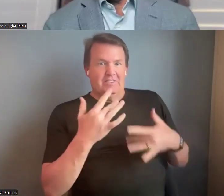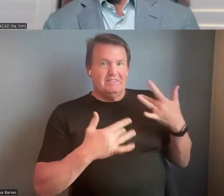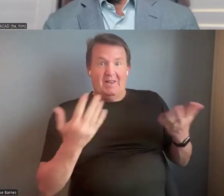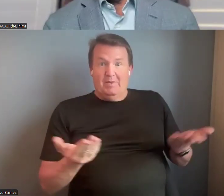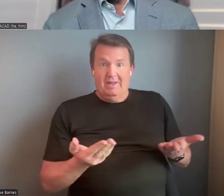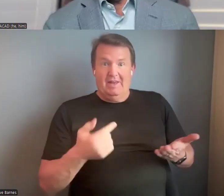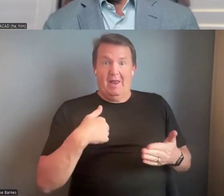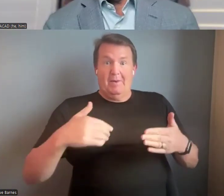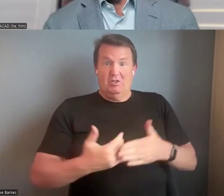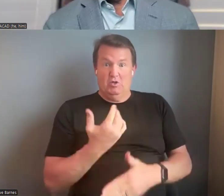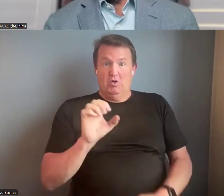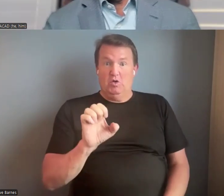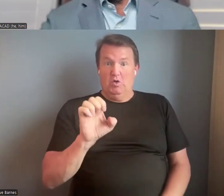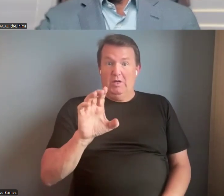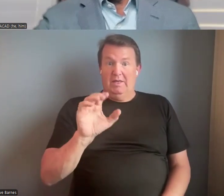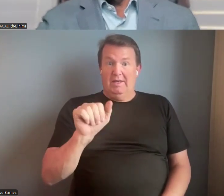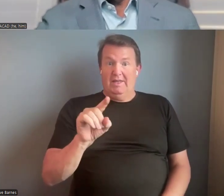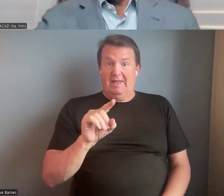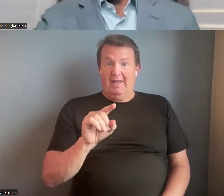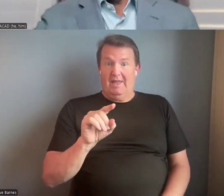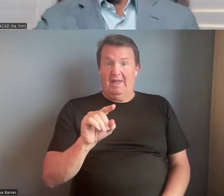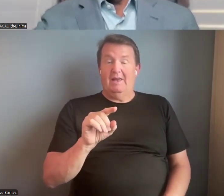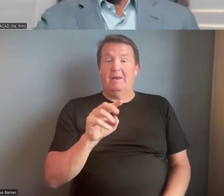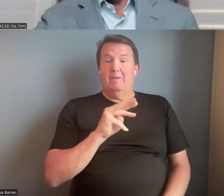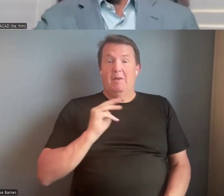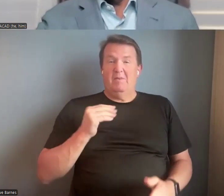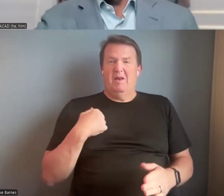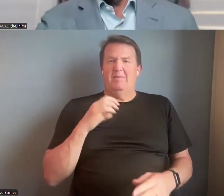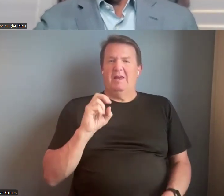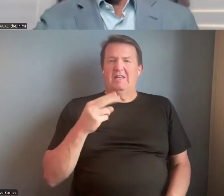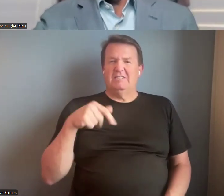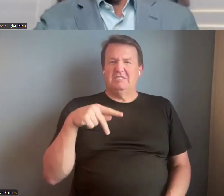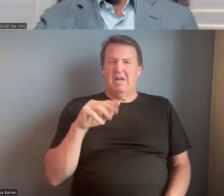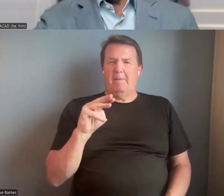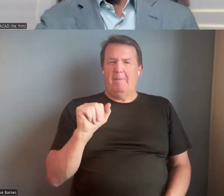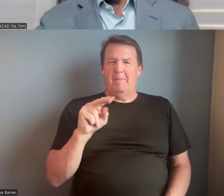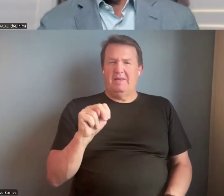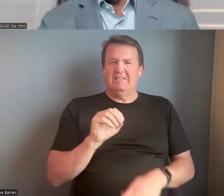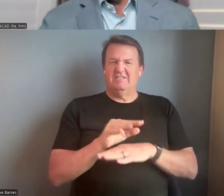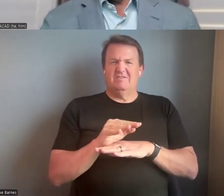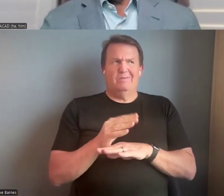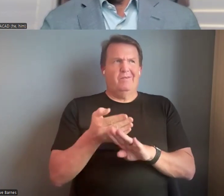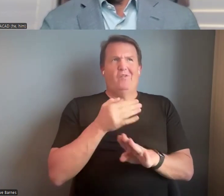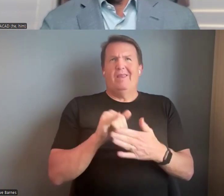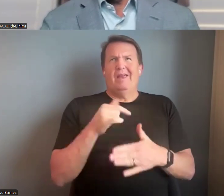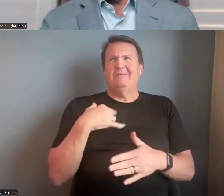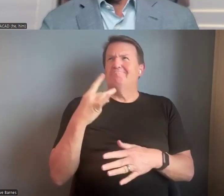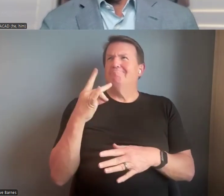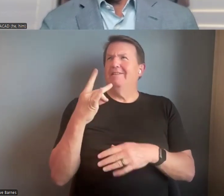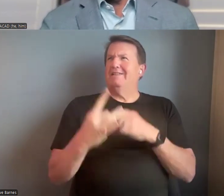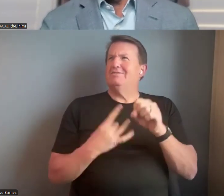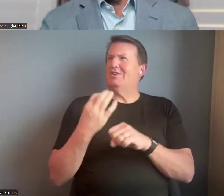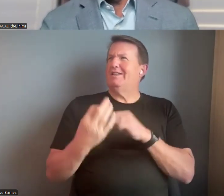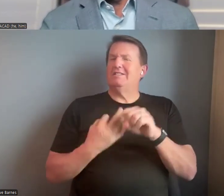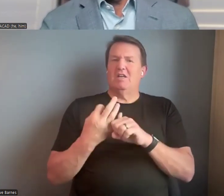EACAD member. I'm currently with Chapman Consulting. Prior to that, for the last 8-9 years, I was with the Centers for Medicare